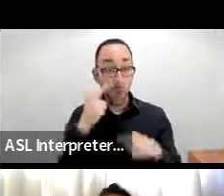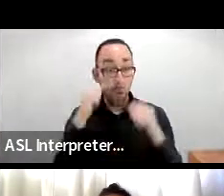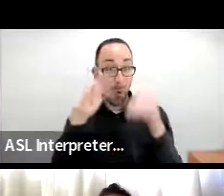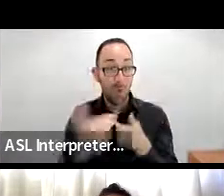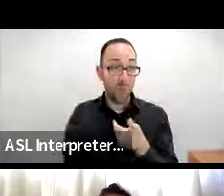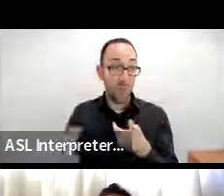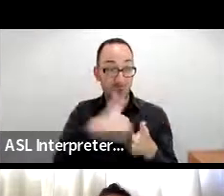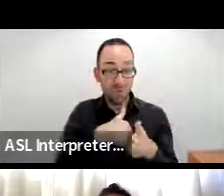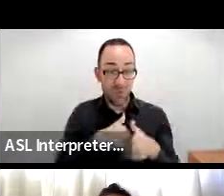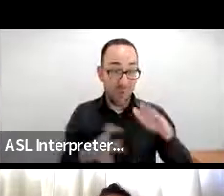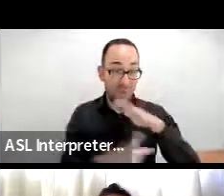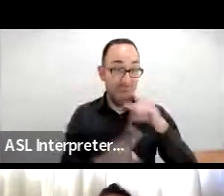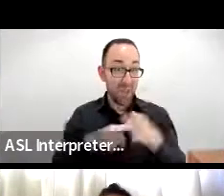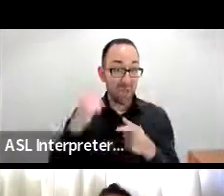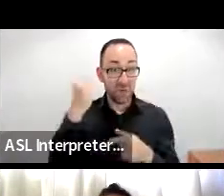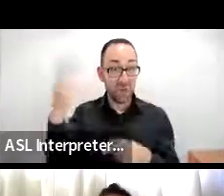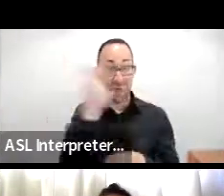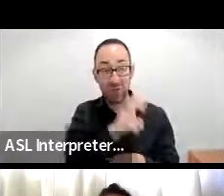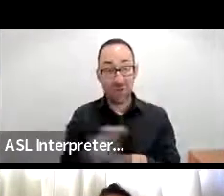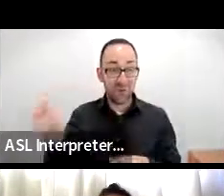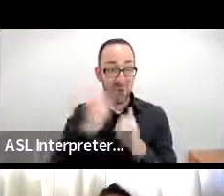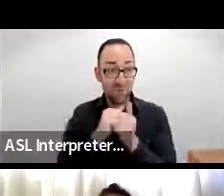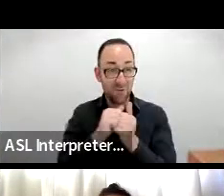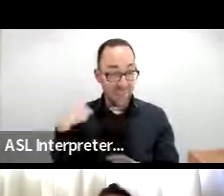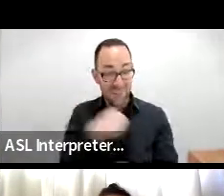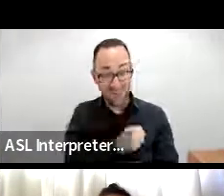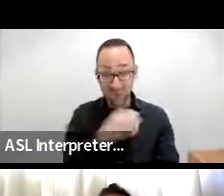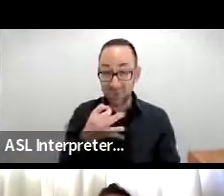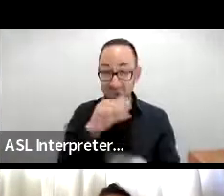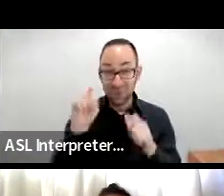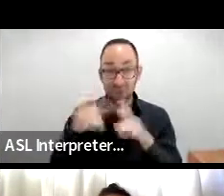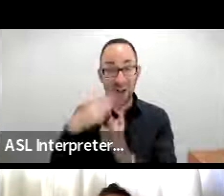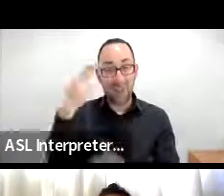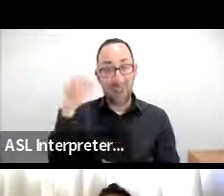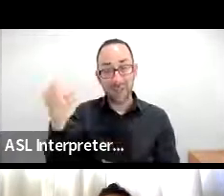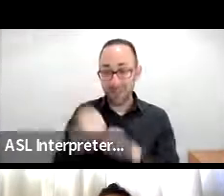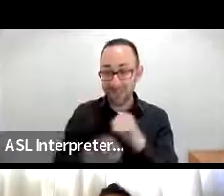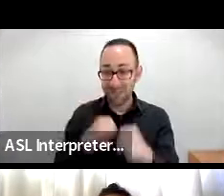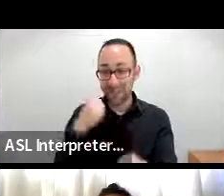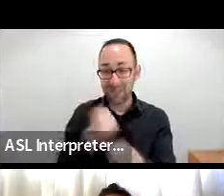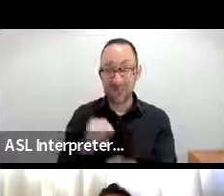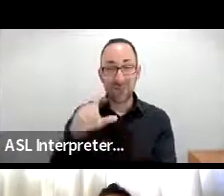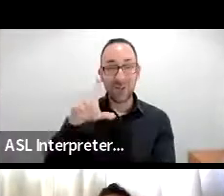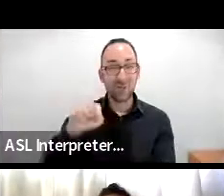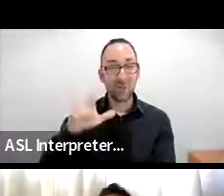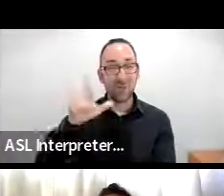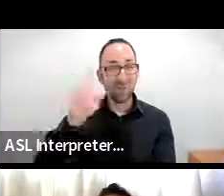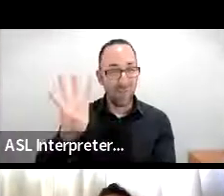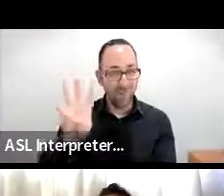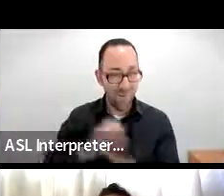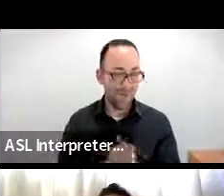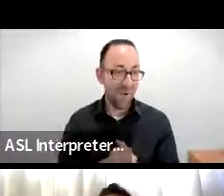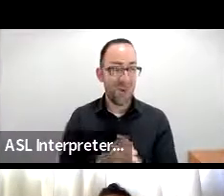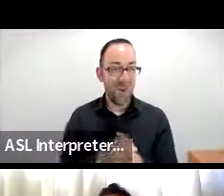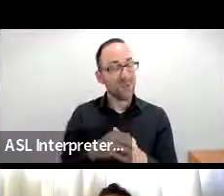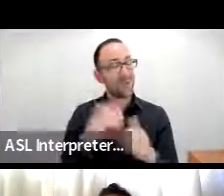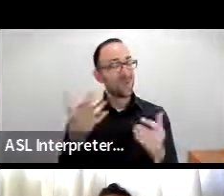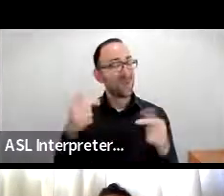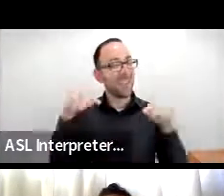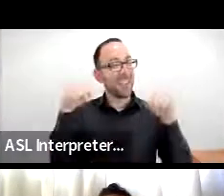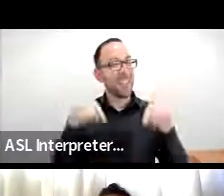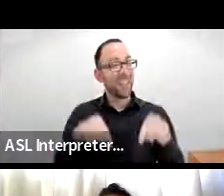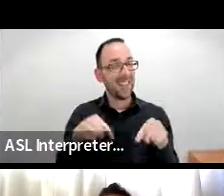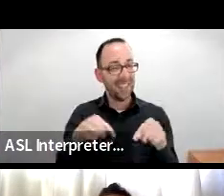us K through 12, because we are set to start our high school in 2024. And so we look at this as